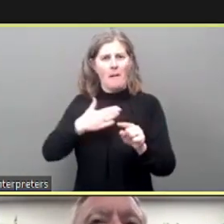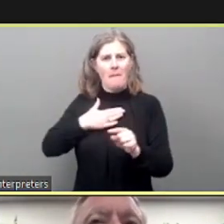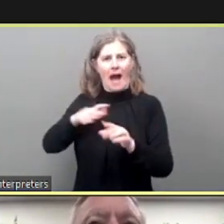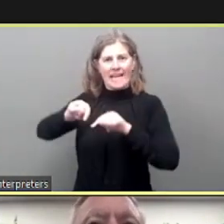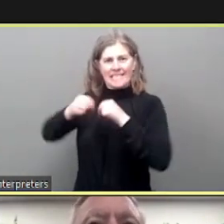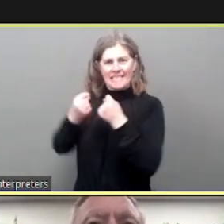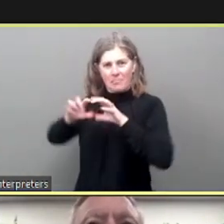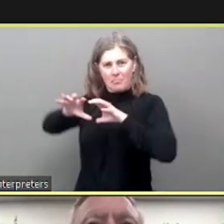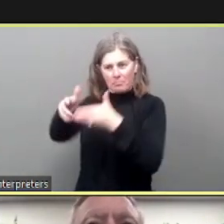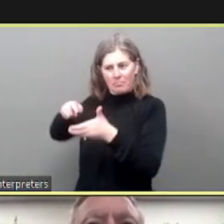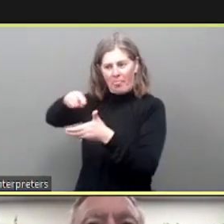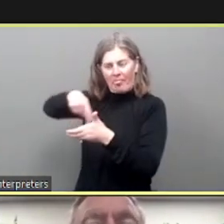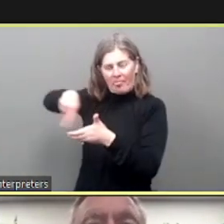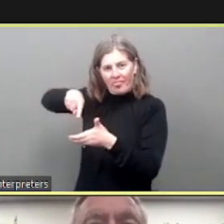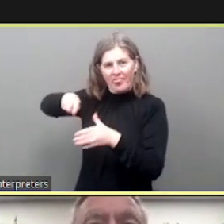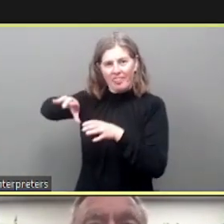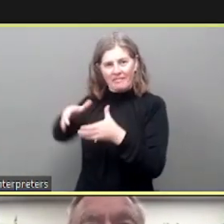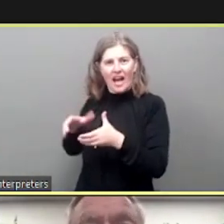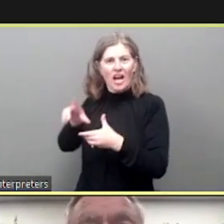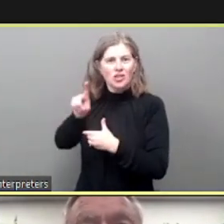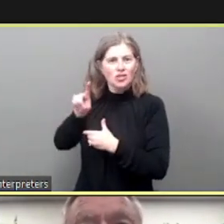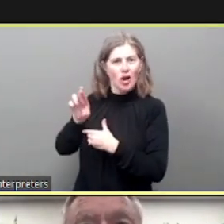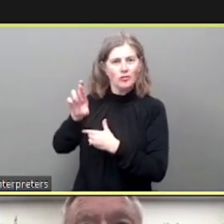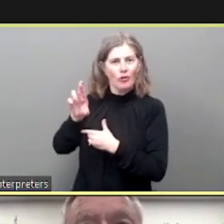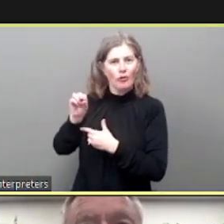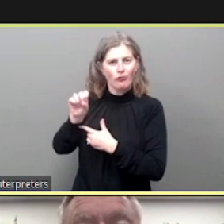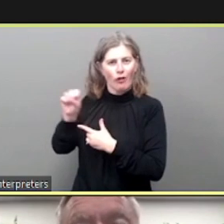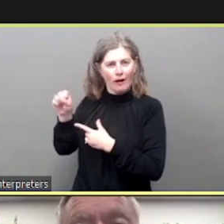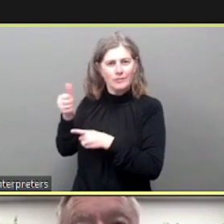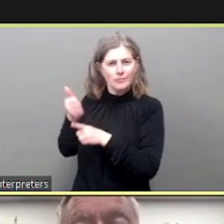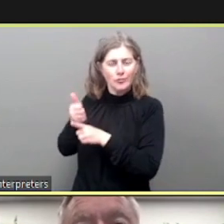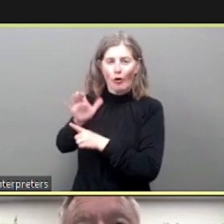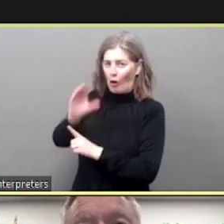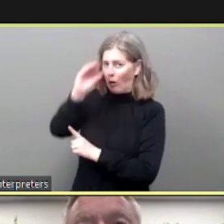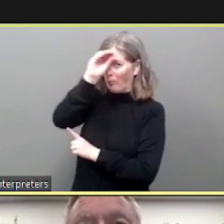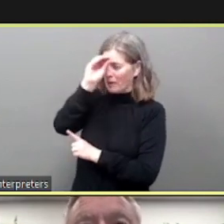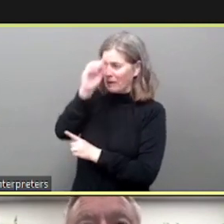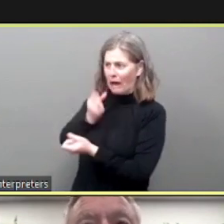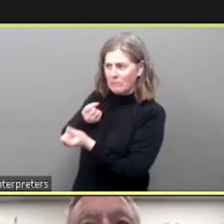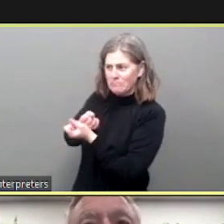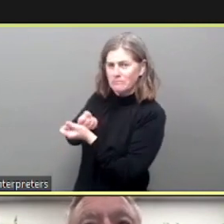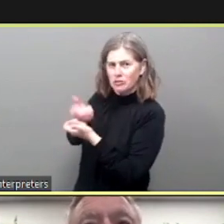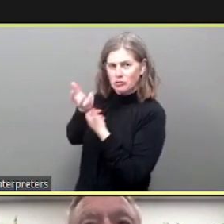and Dr. Ross, whose opinion I often defer to on